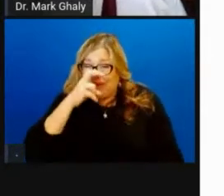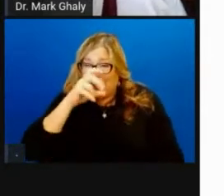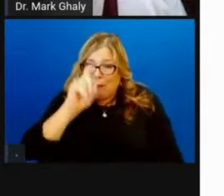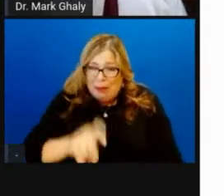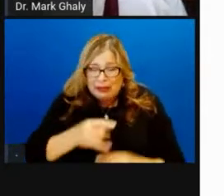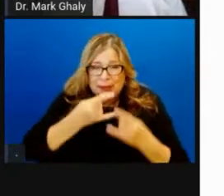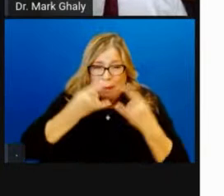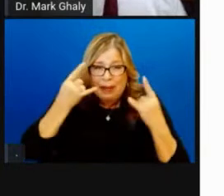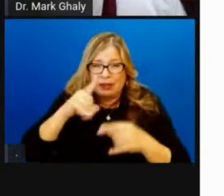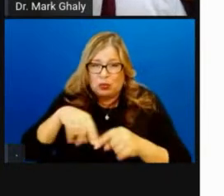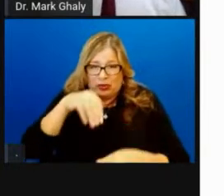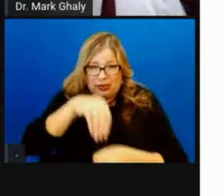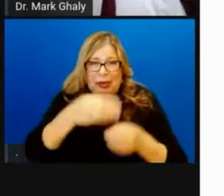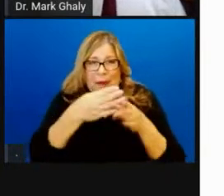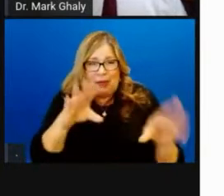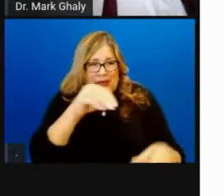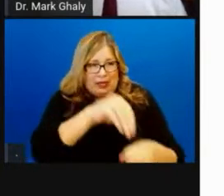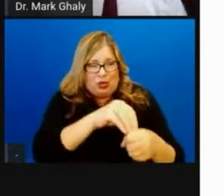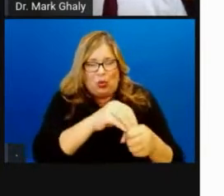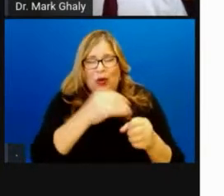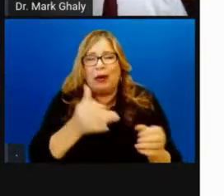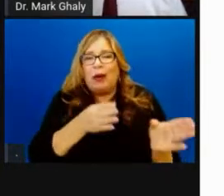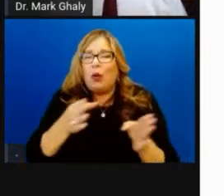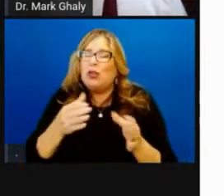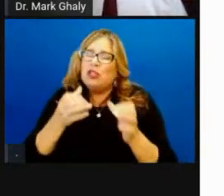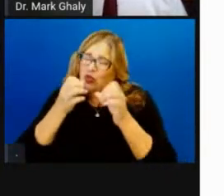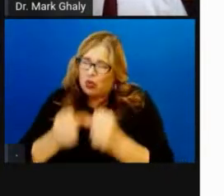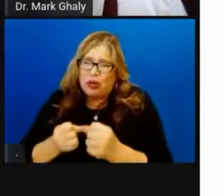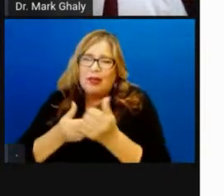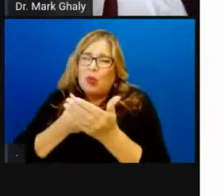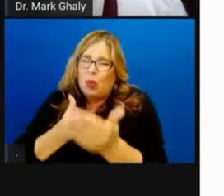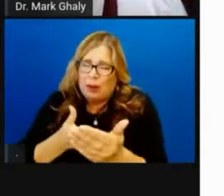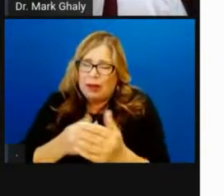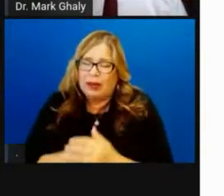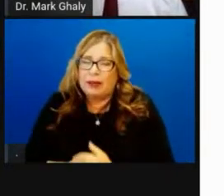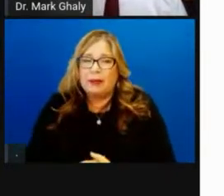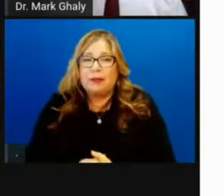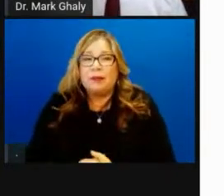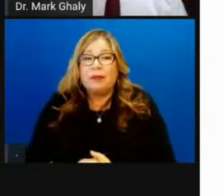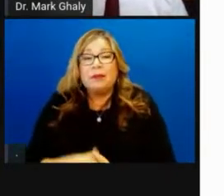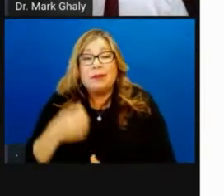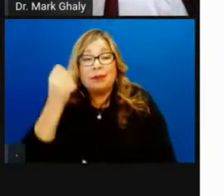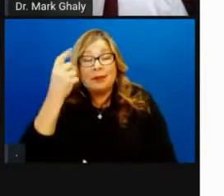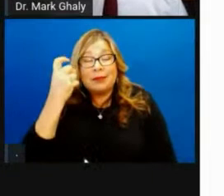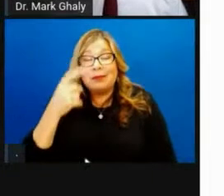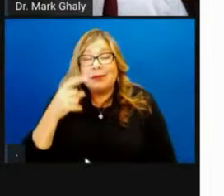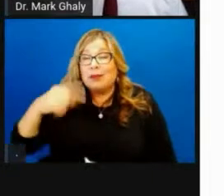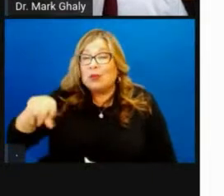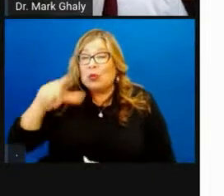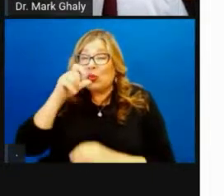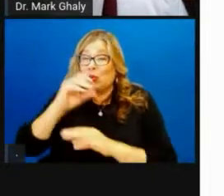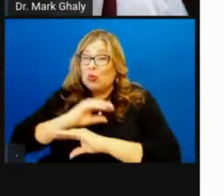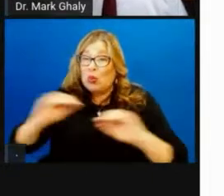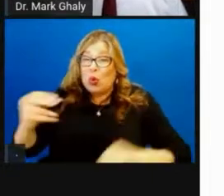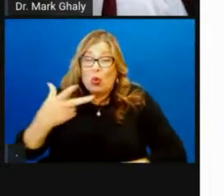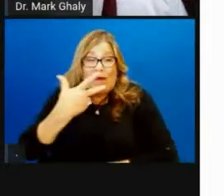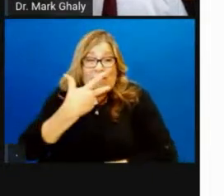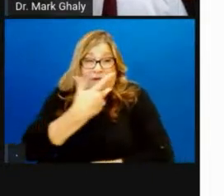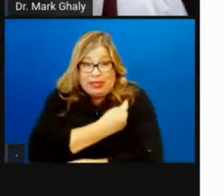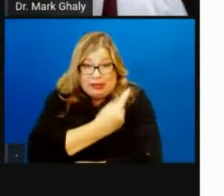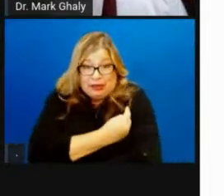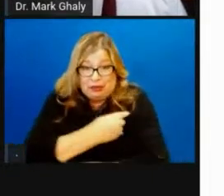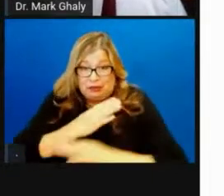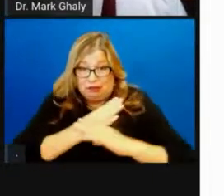indoor places. And on top of that, for the unvaccinated, there's still a requirement to wear them in public indoor places, in healthcare